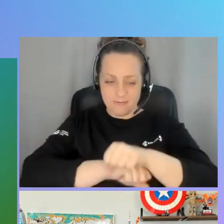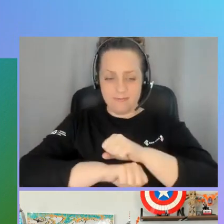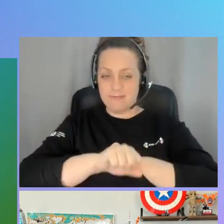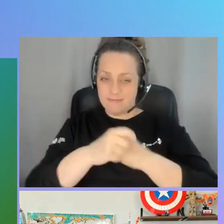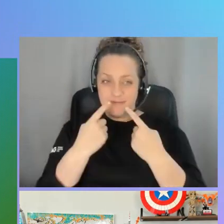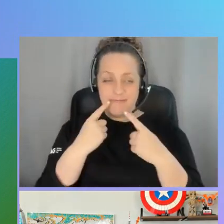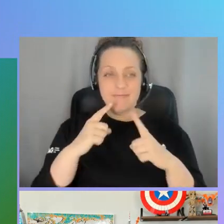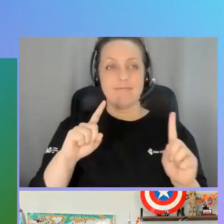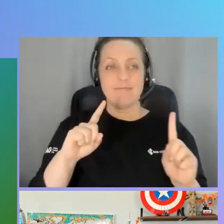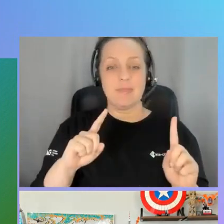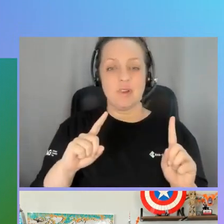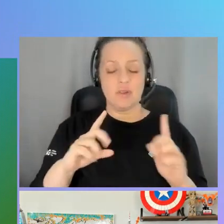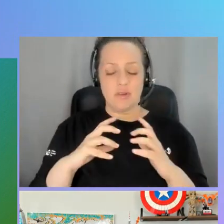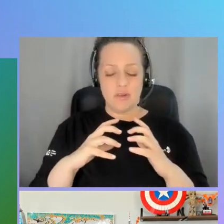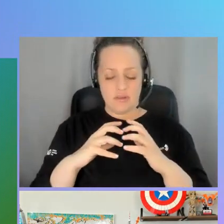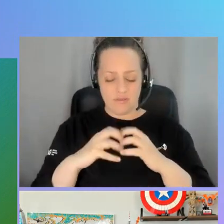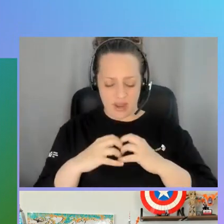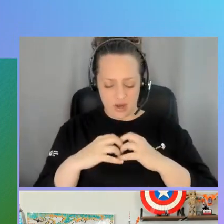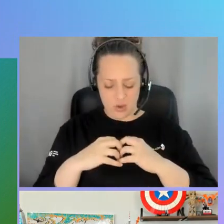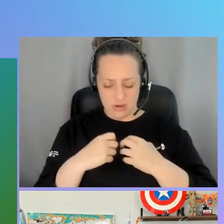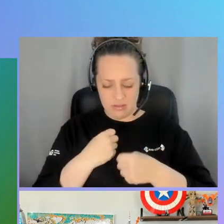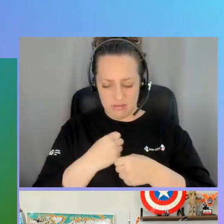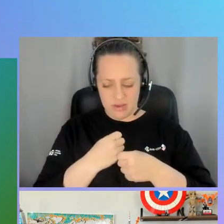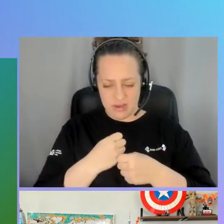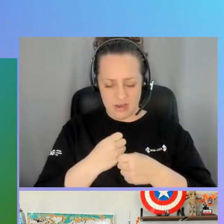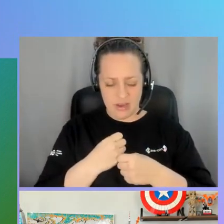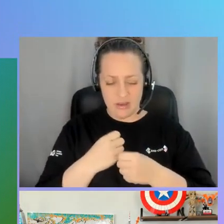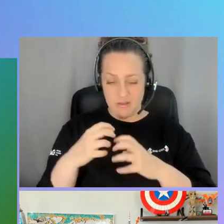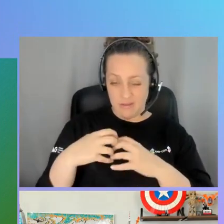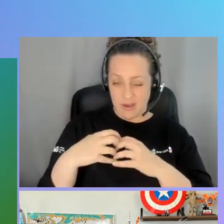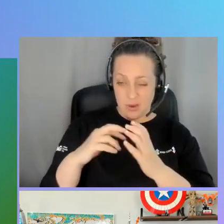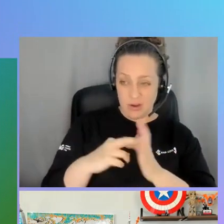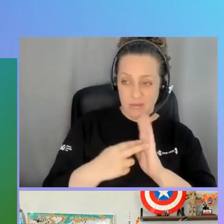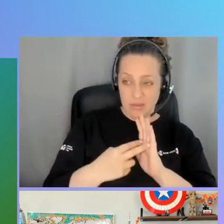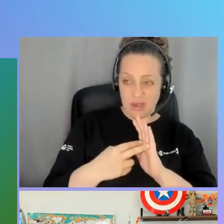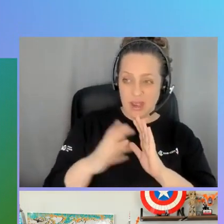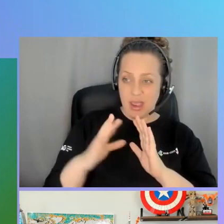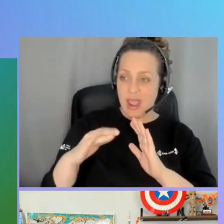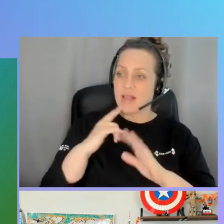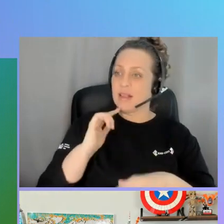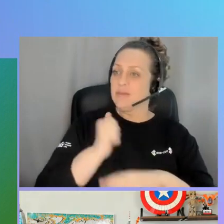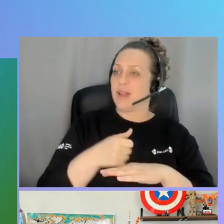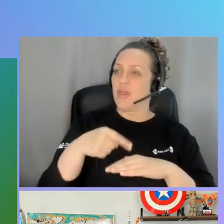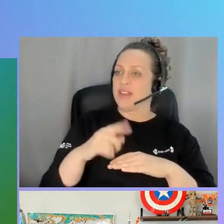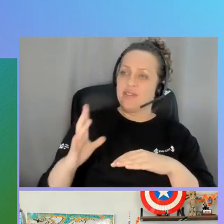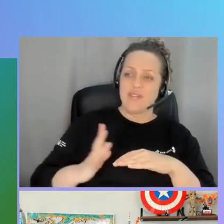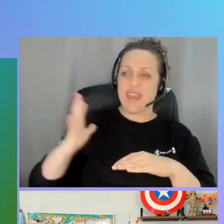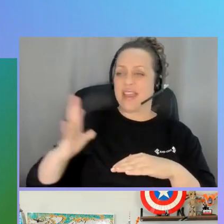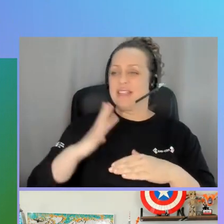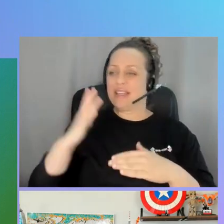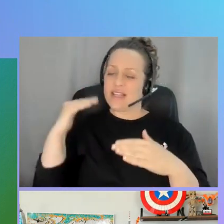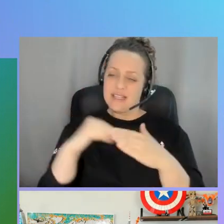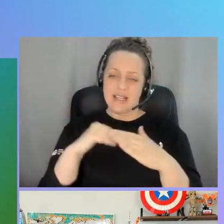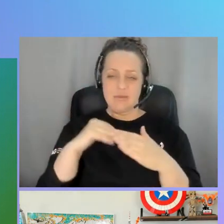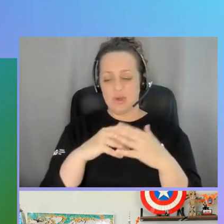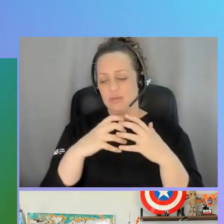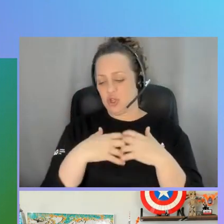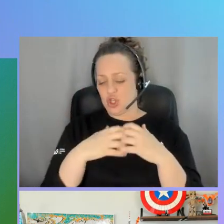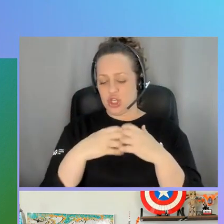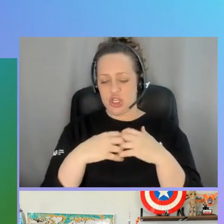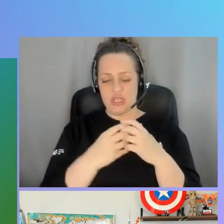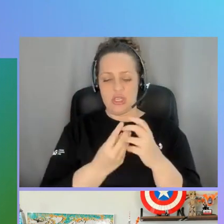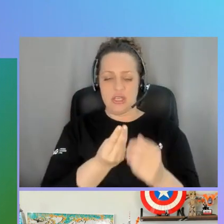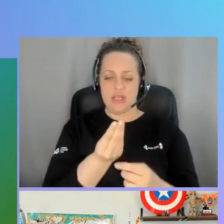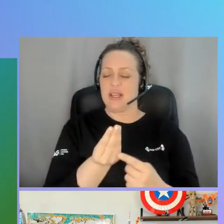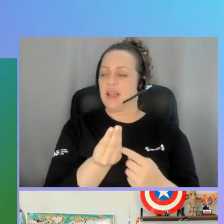Do we want to build a factory? And when I say factory, I mean like, hey, let's build this fancy accessibility machine that's